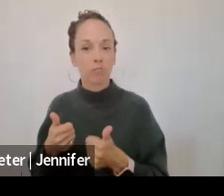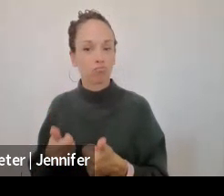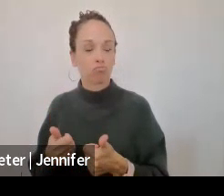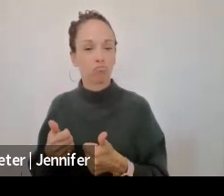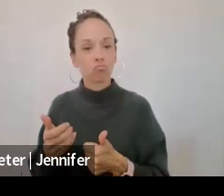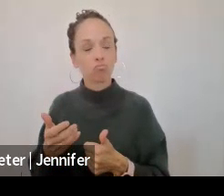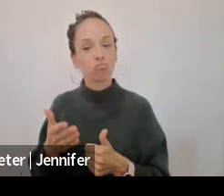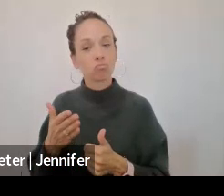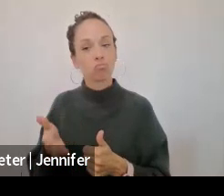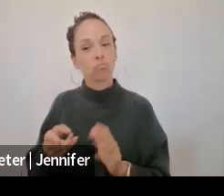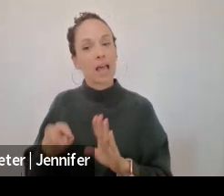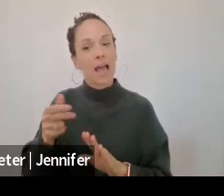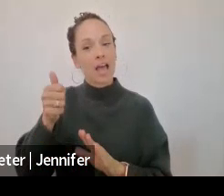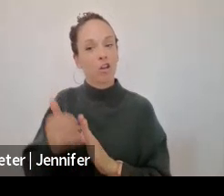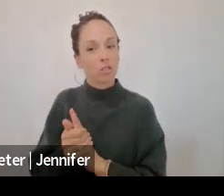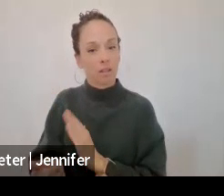of proficiency.